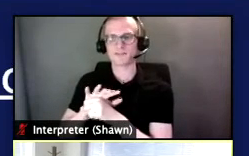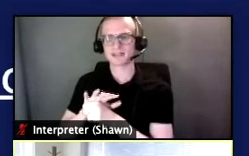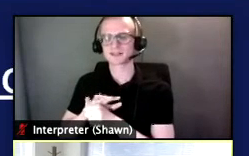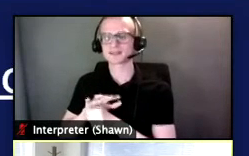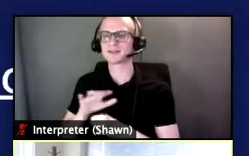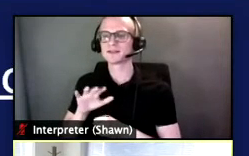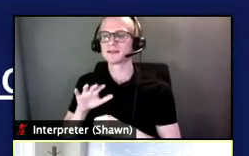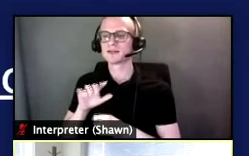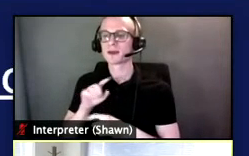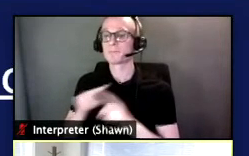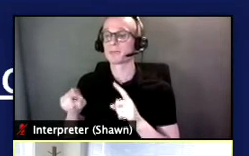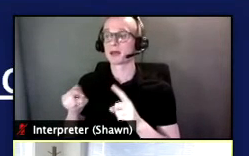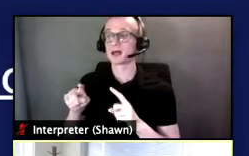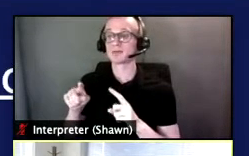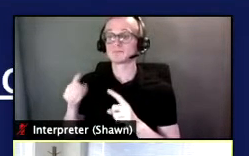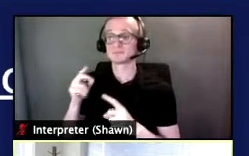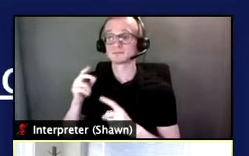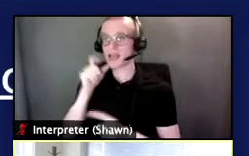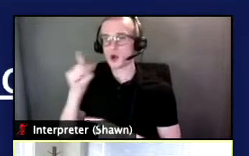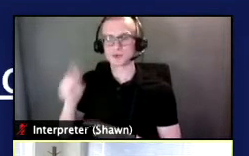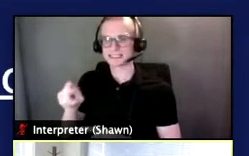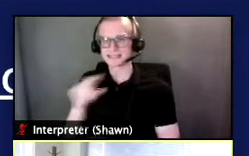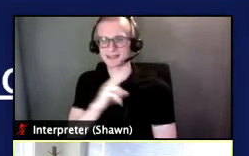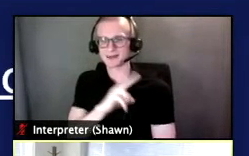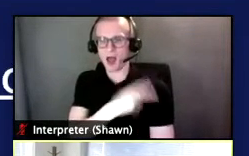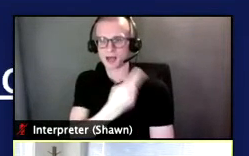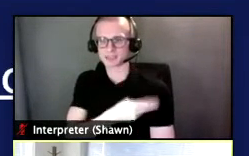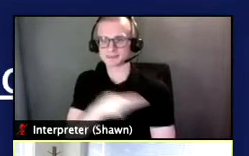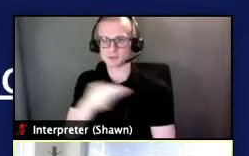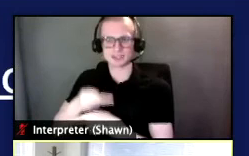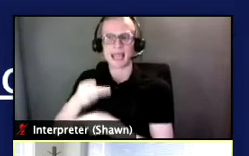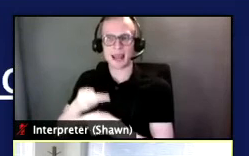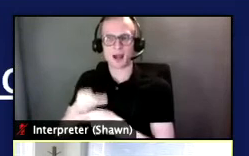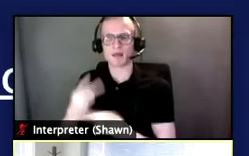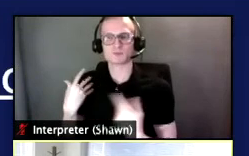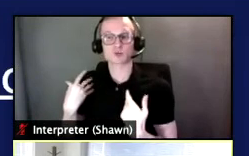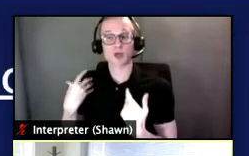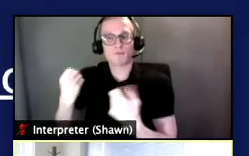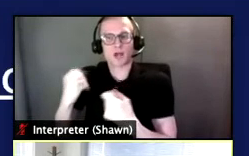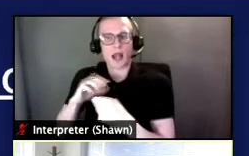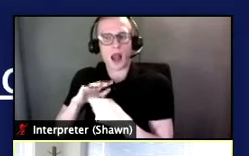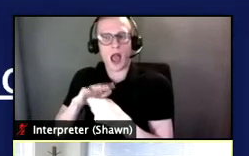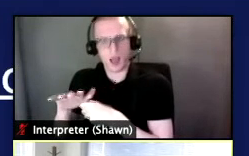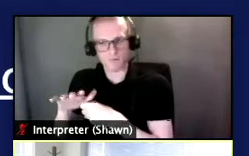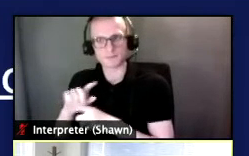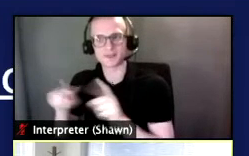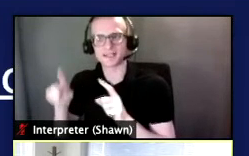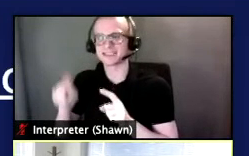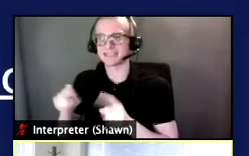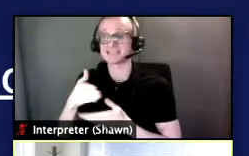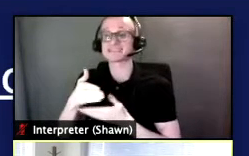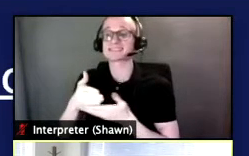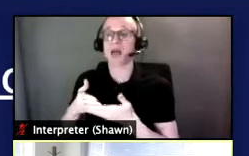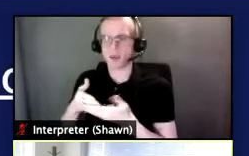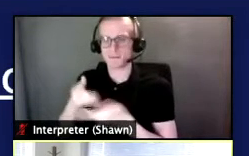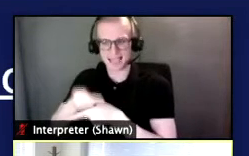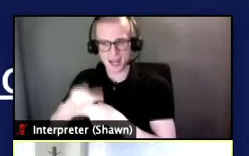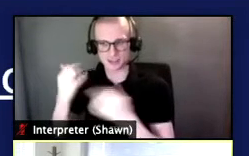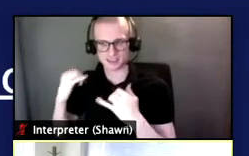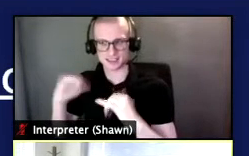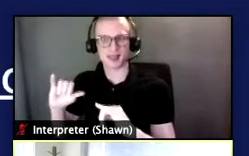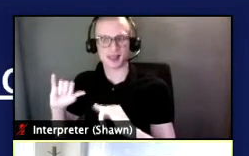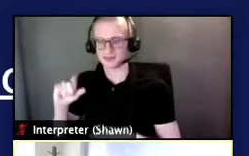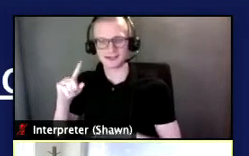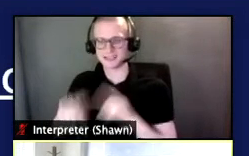hospital care, hospital level care, but still need some care or can't go into like a skilled